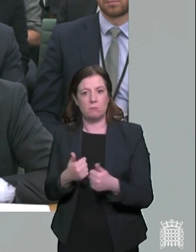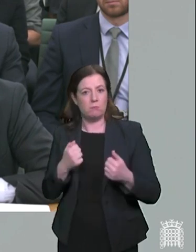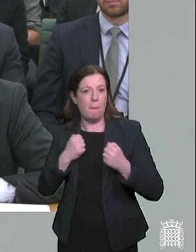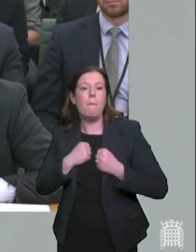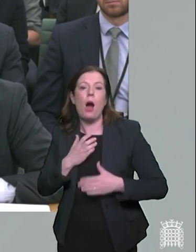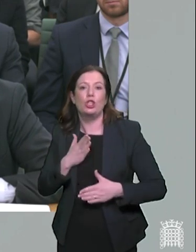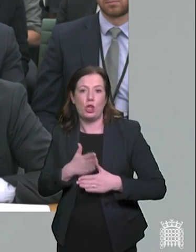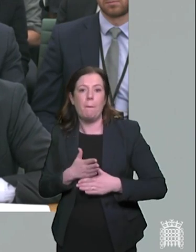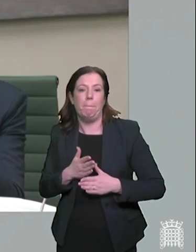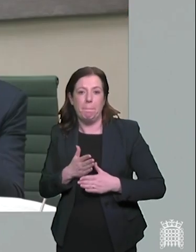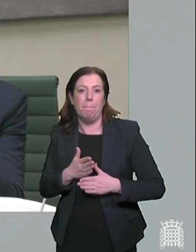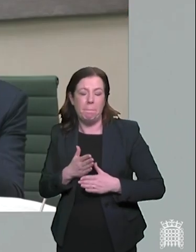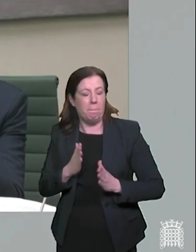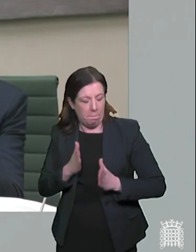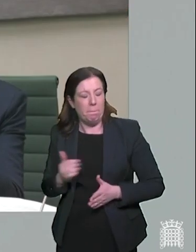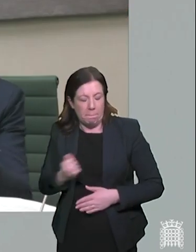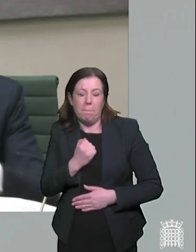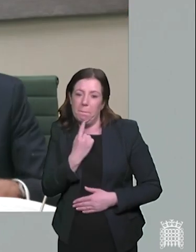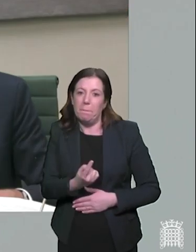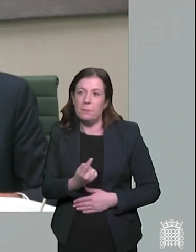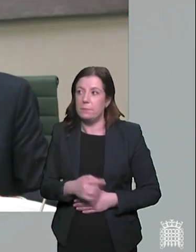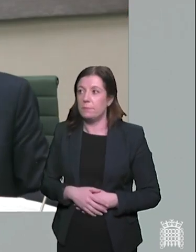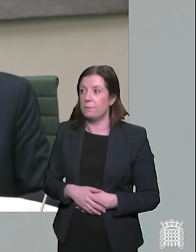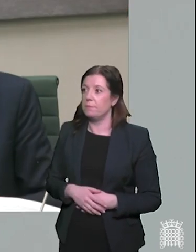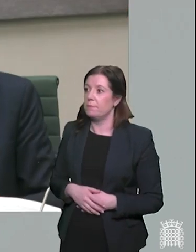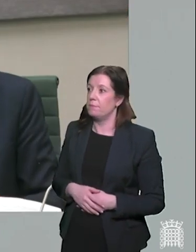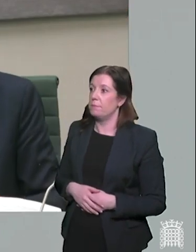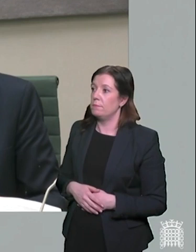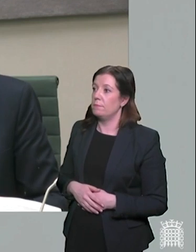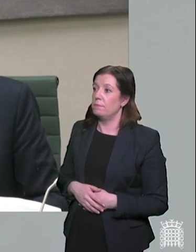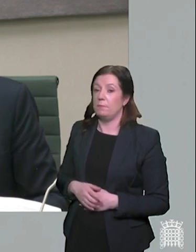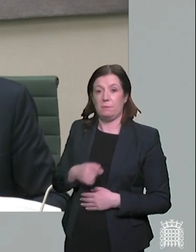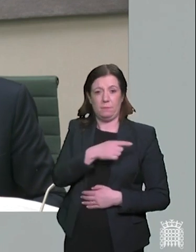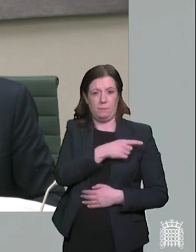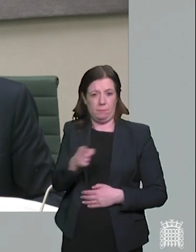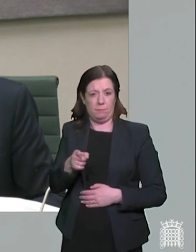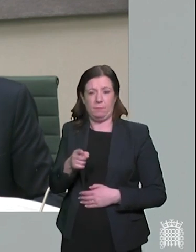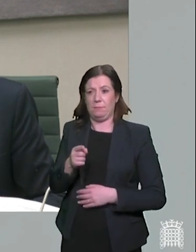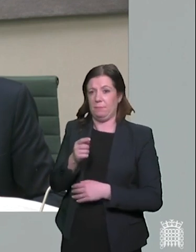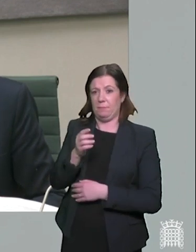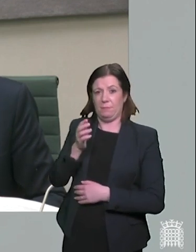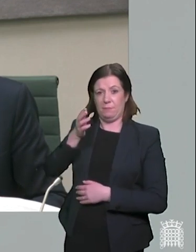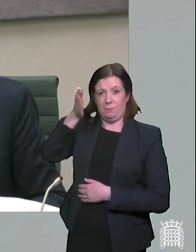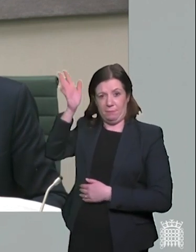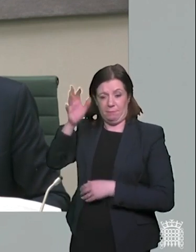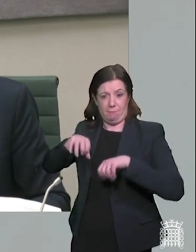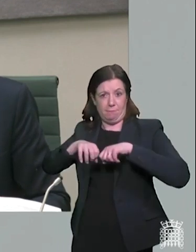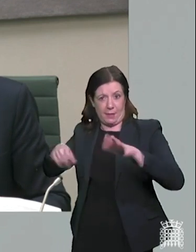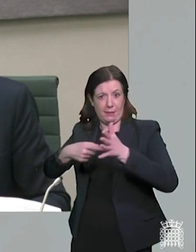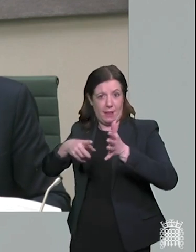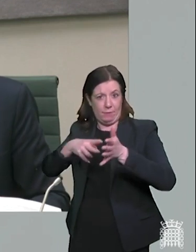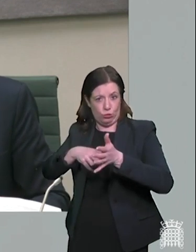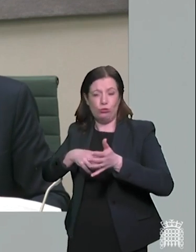my job. So, if you'd been asked at a press conference with your podium saying "hands, face, space," whether it was okay